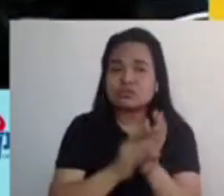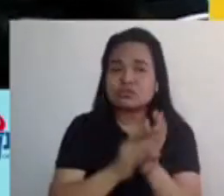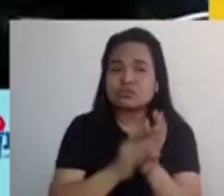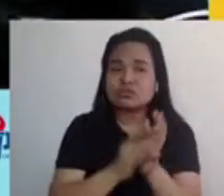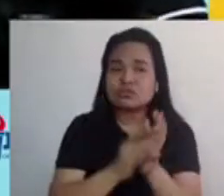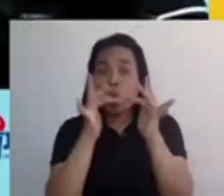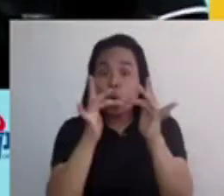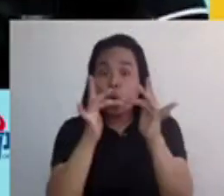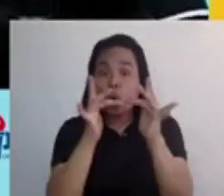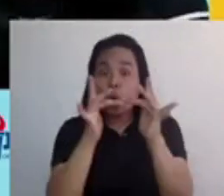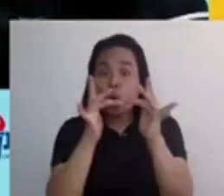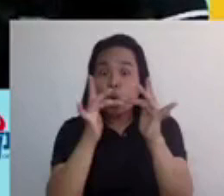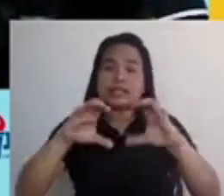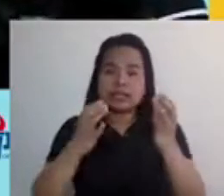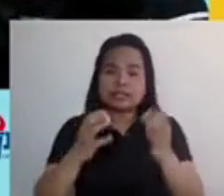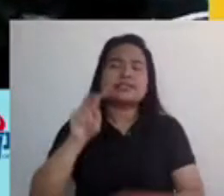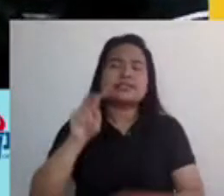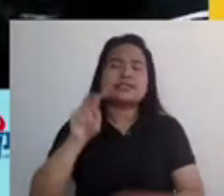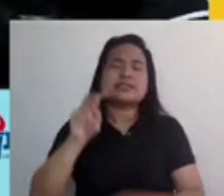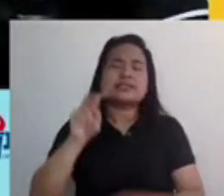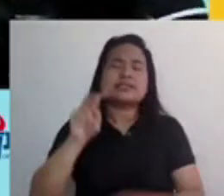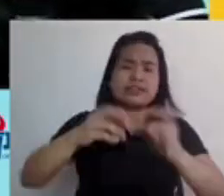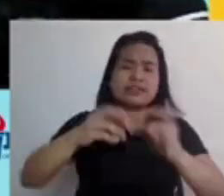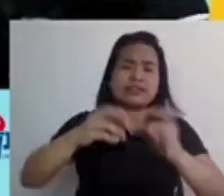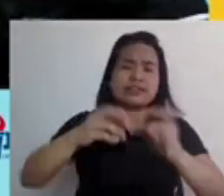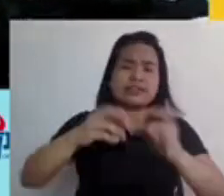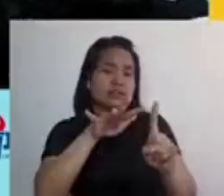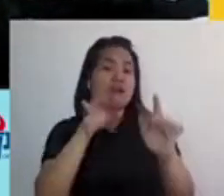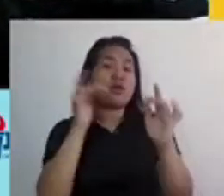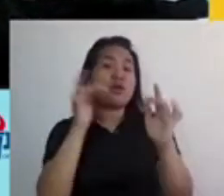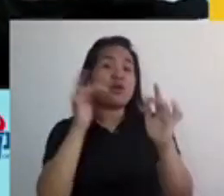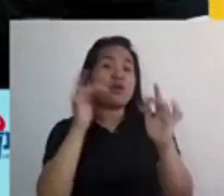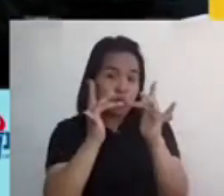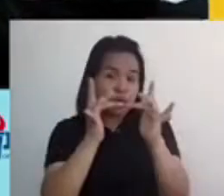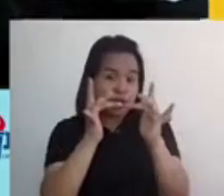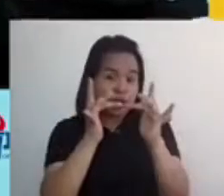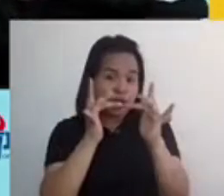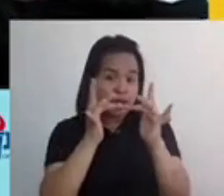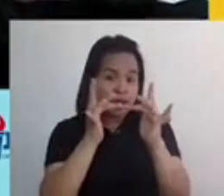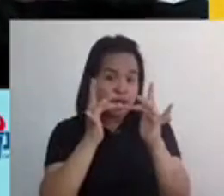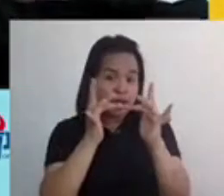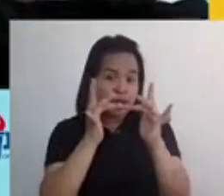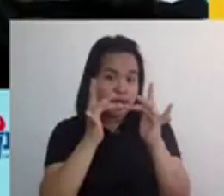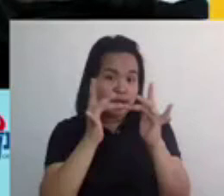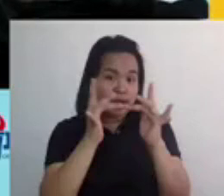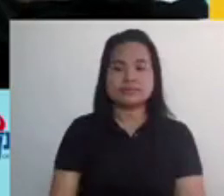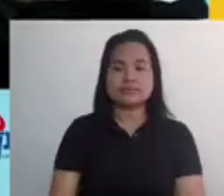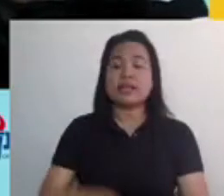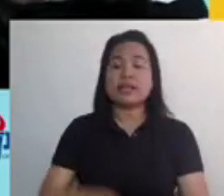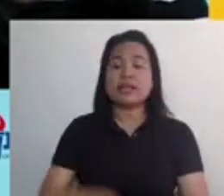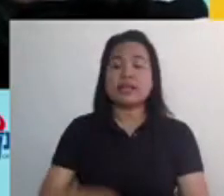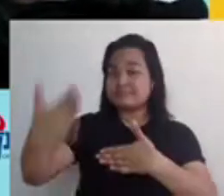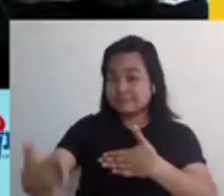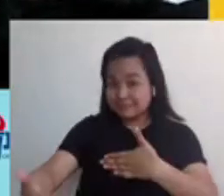that the classroom observation shall also be done synchronously. So in the next few slides, I will briefly